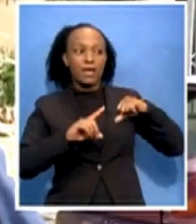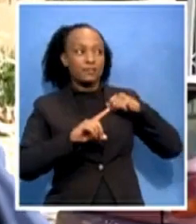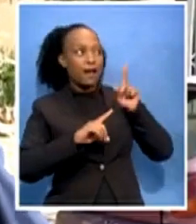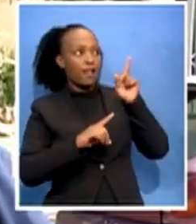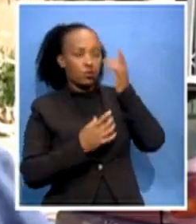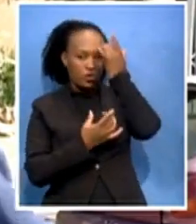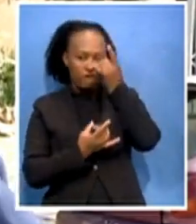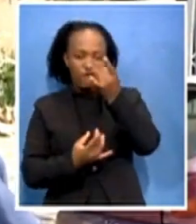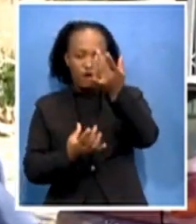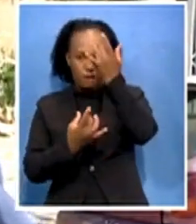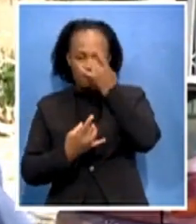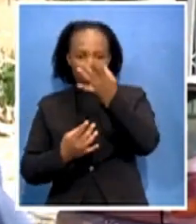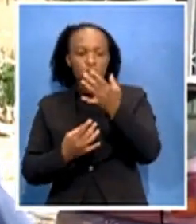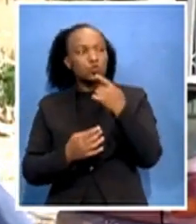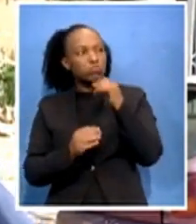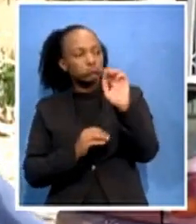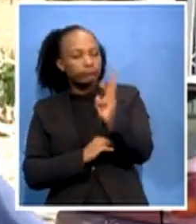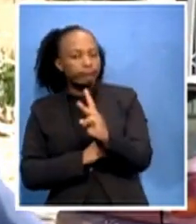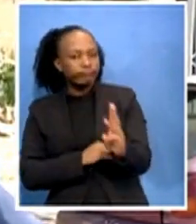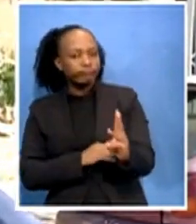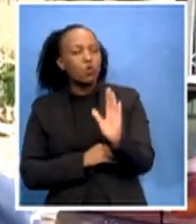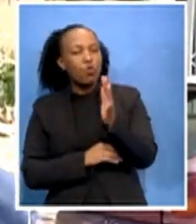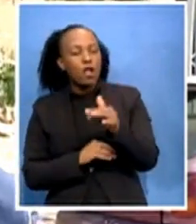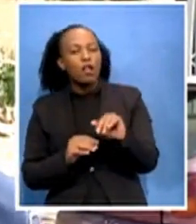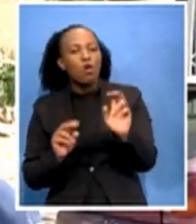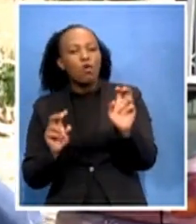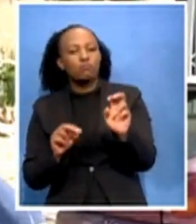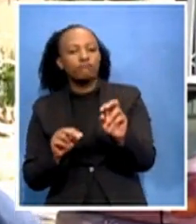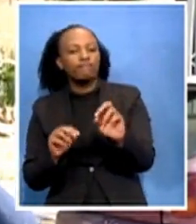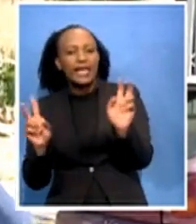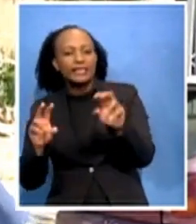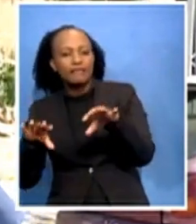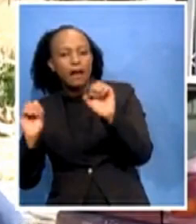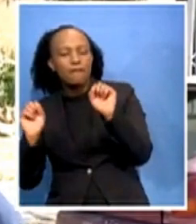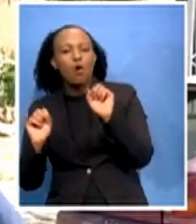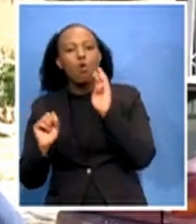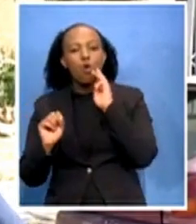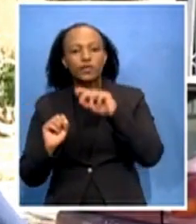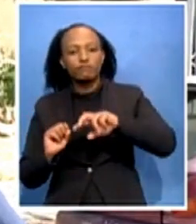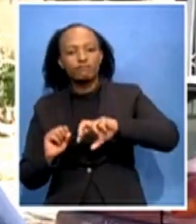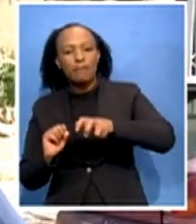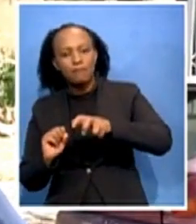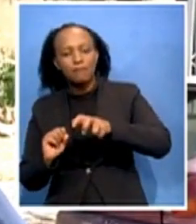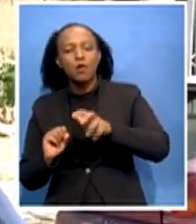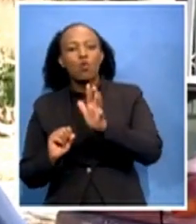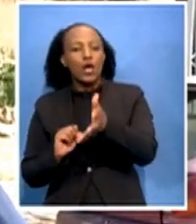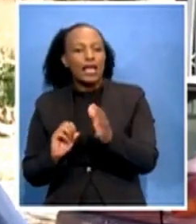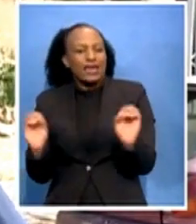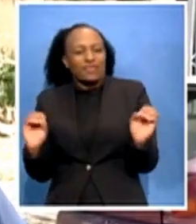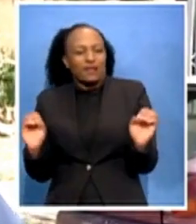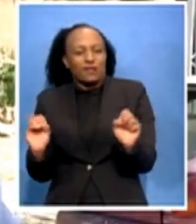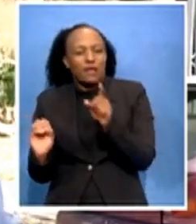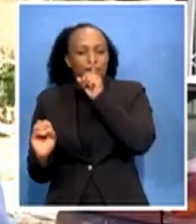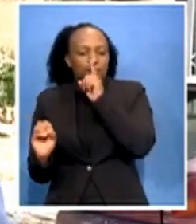on. So in everything, really, the kind of communication that they give to our